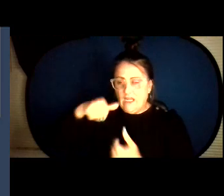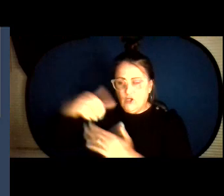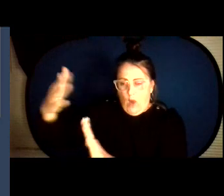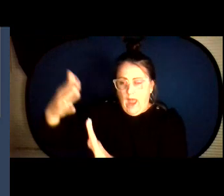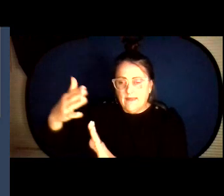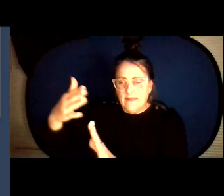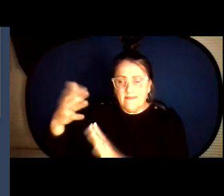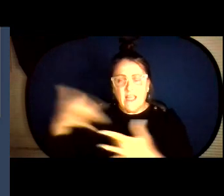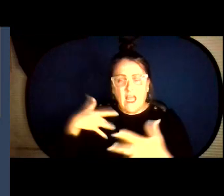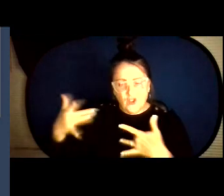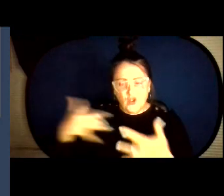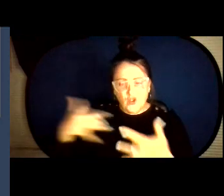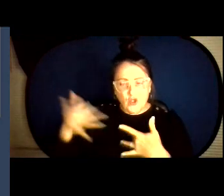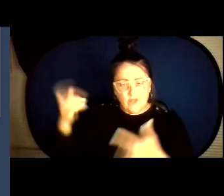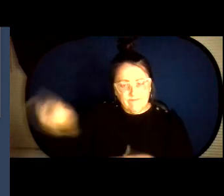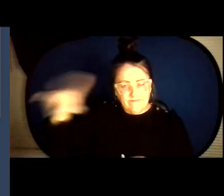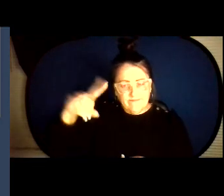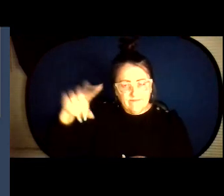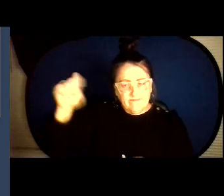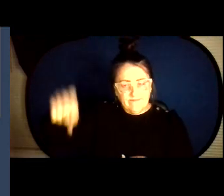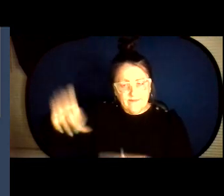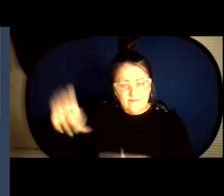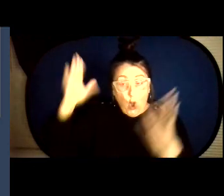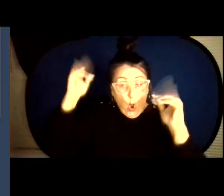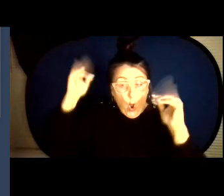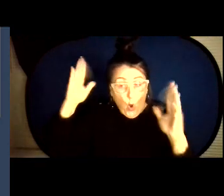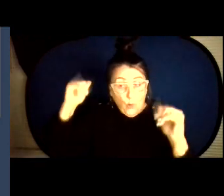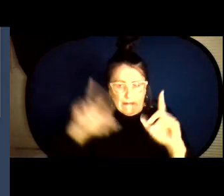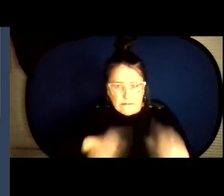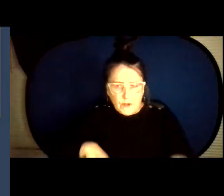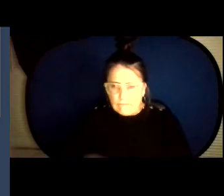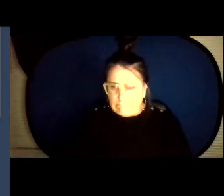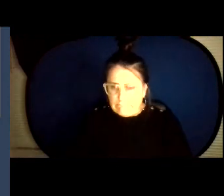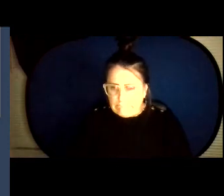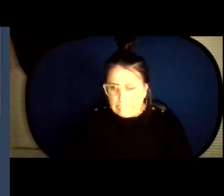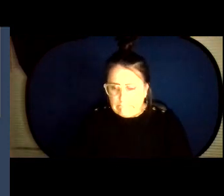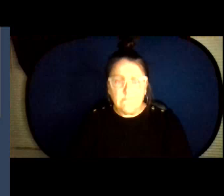concerns. So hopefully that answers your question.